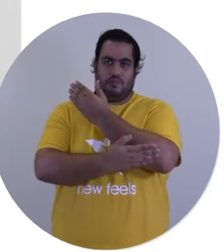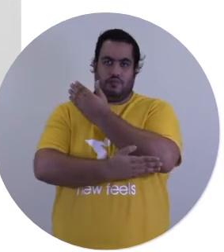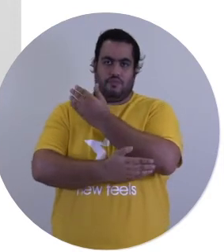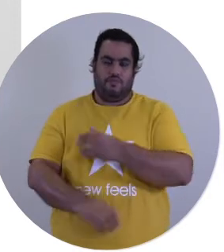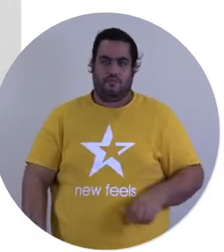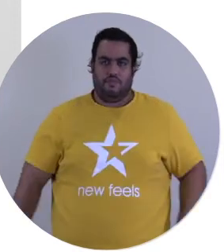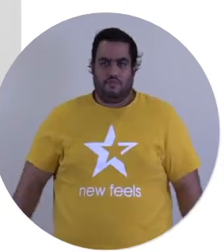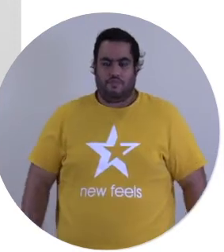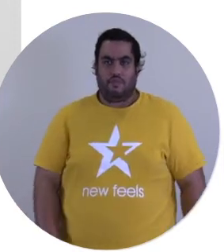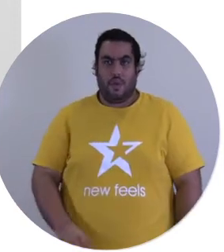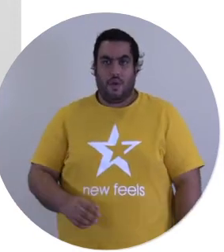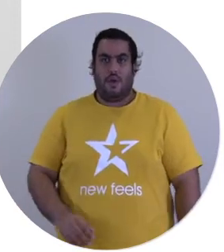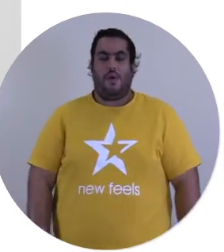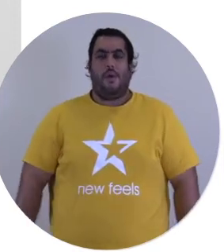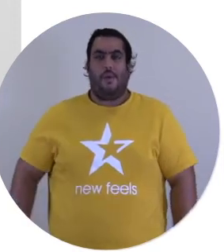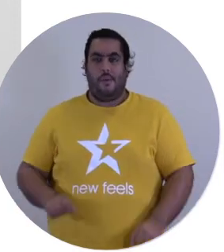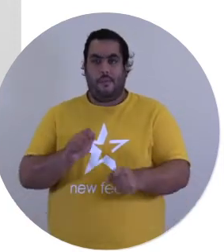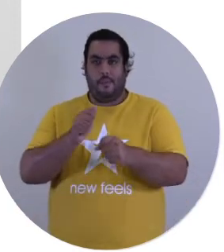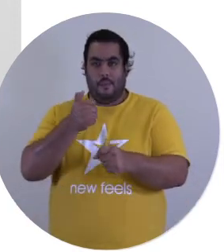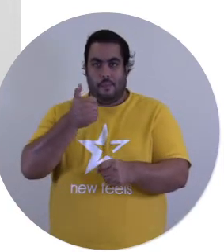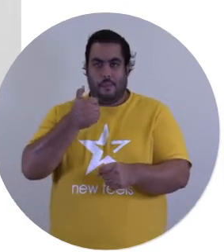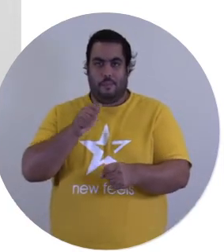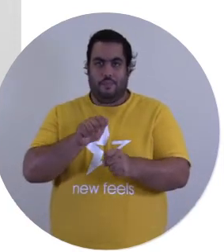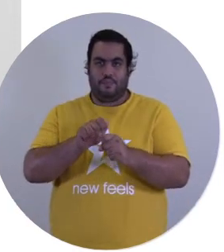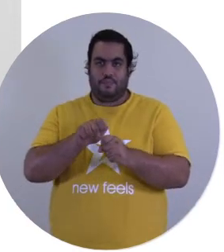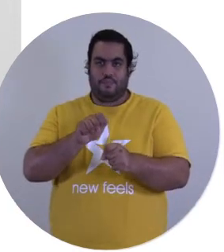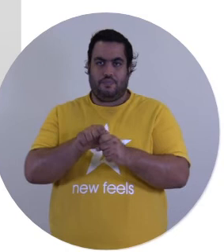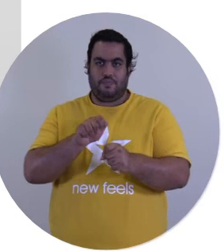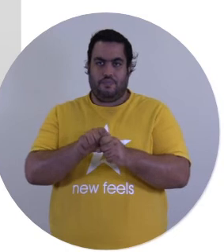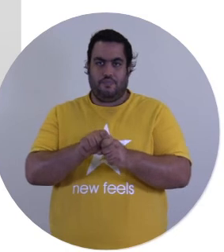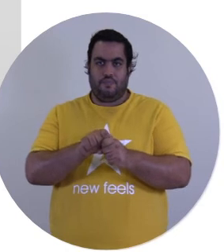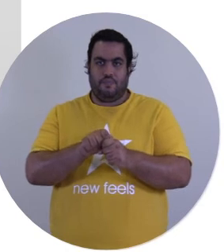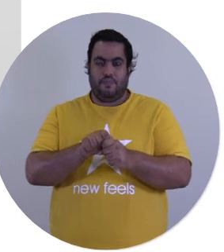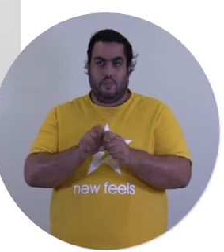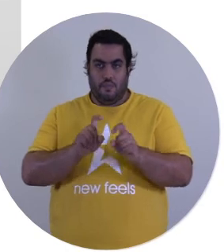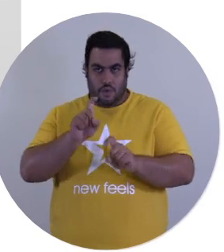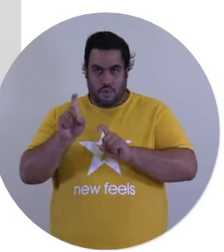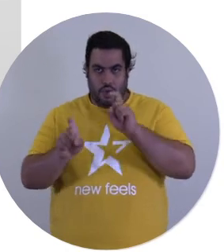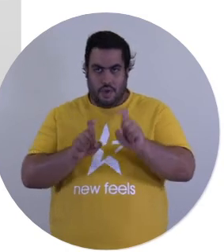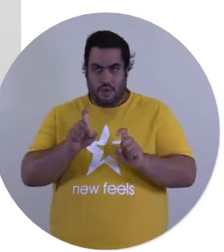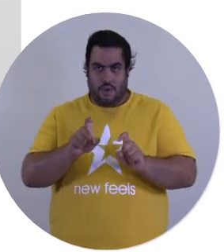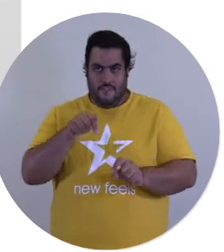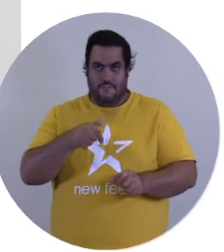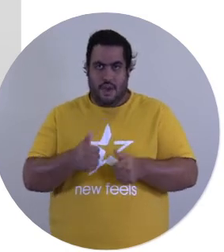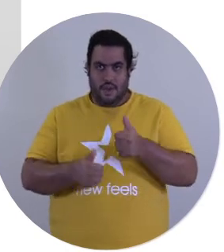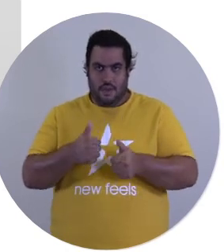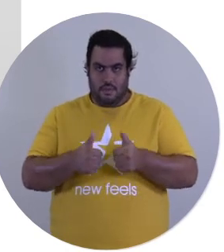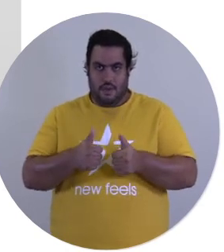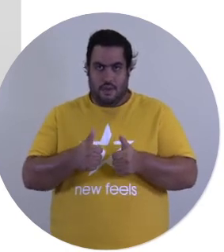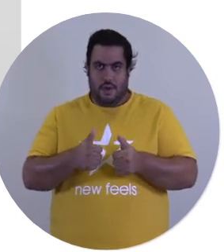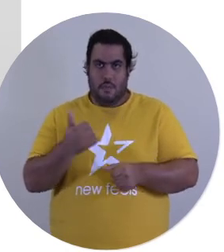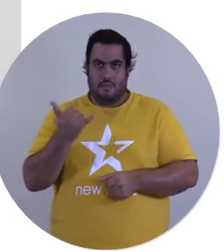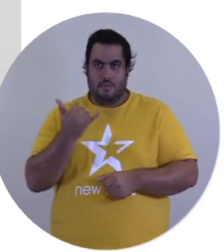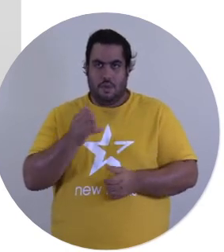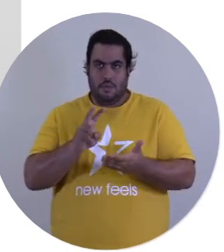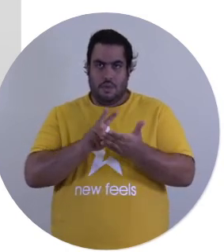sure to read all the questions carefully. Now, remember, the questions are of general nature, so you can